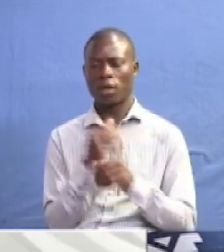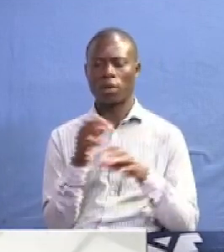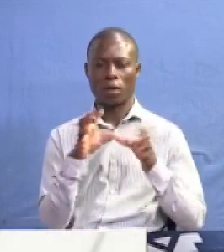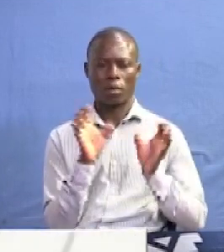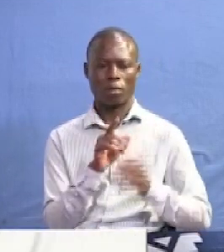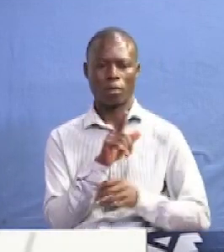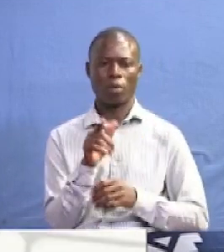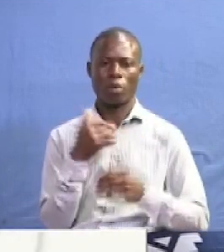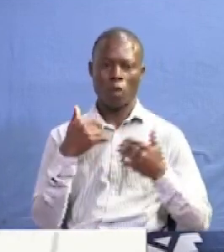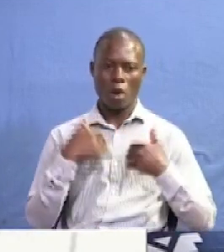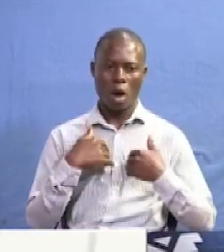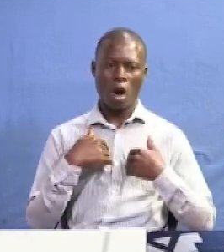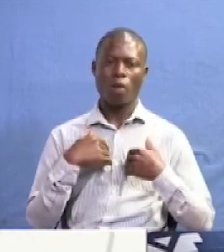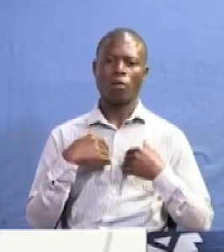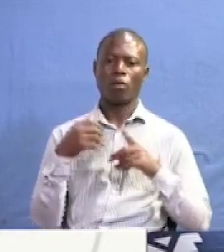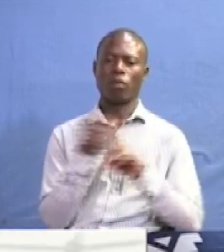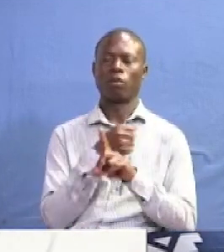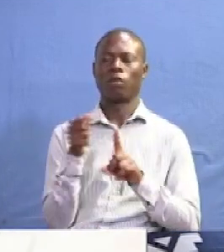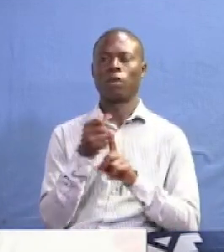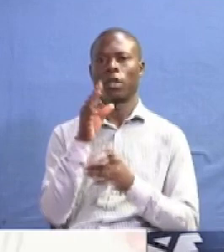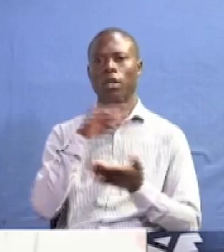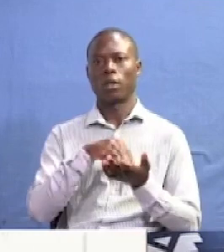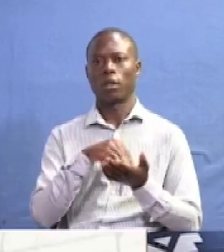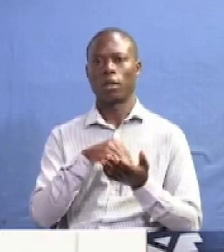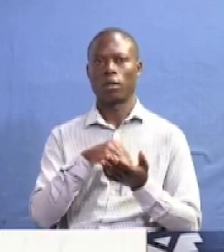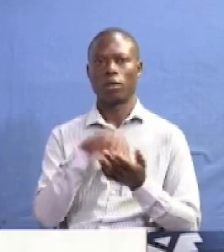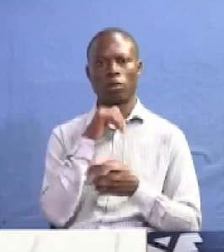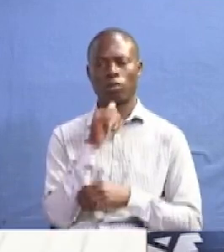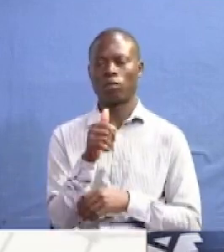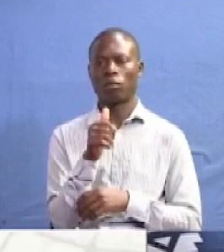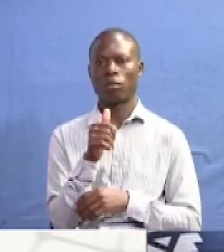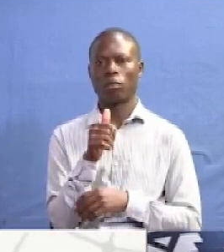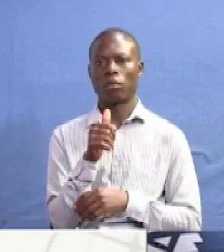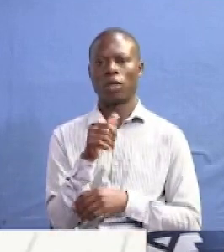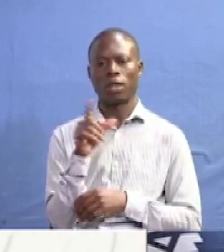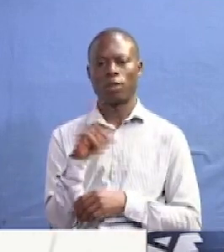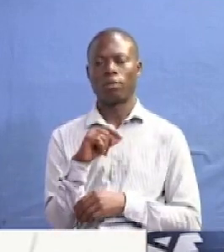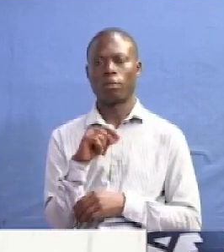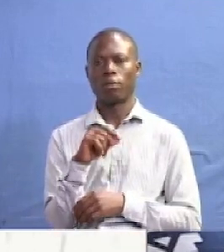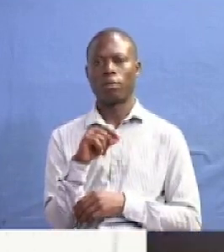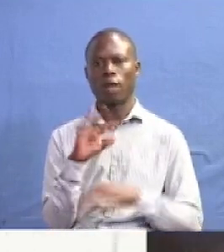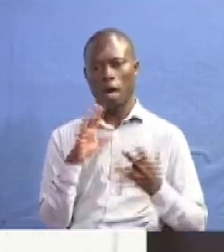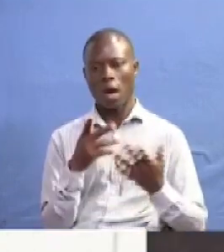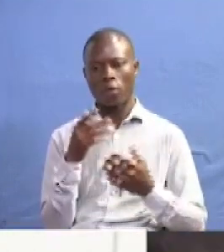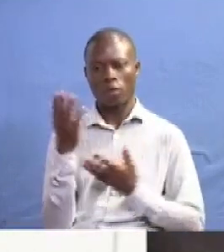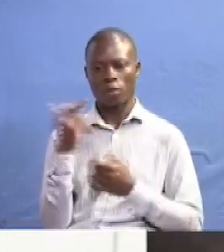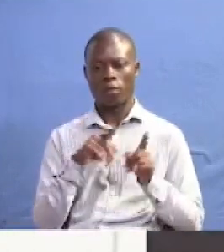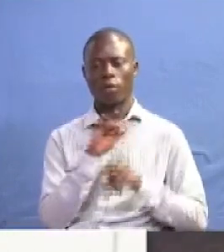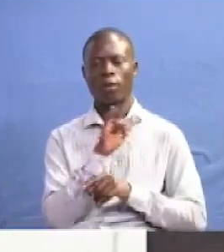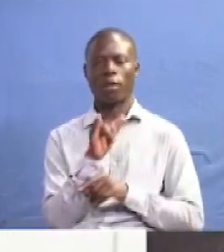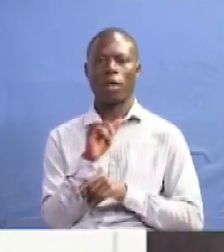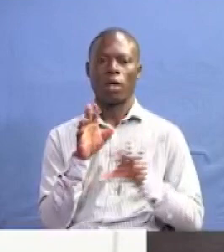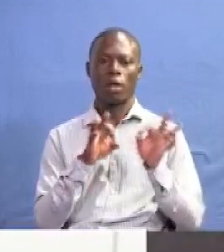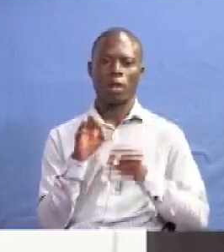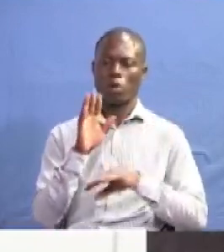pay, and therefore you have to pay out of pocket. And again, it is not as cheap as we imagine. A clarion call